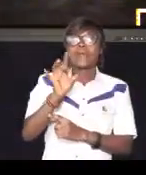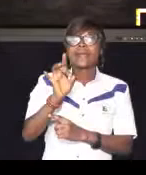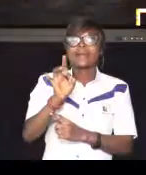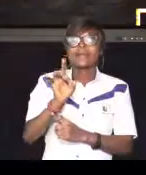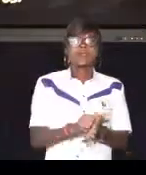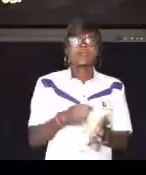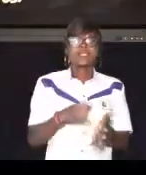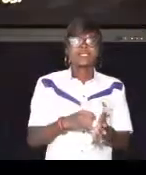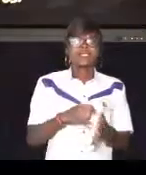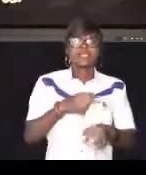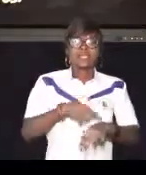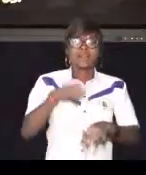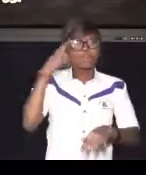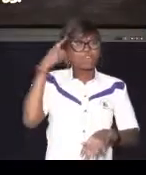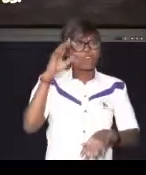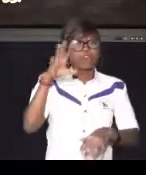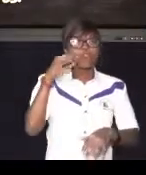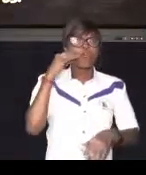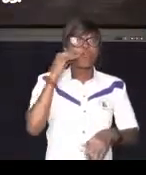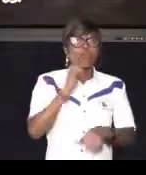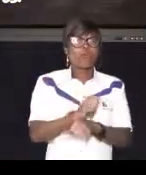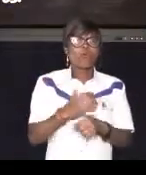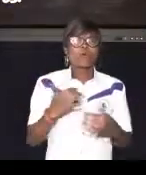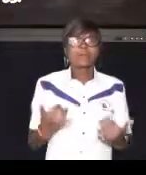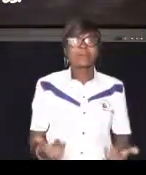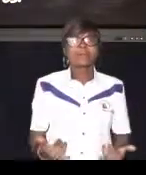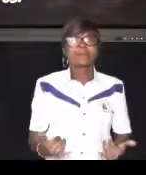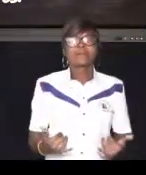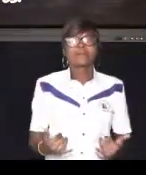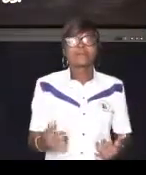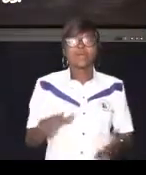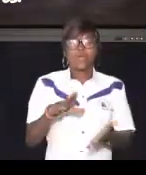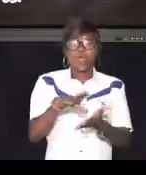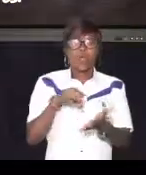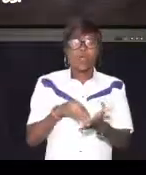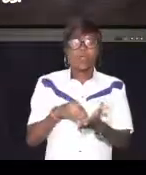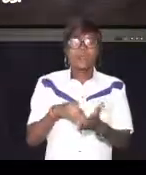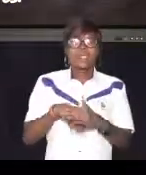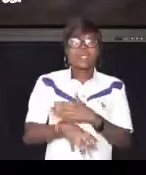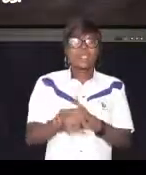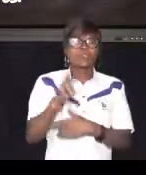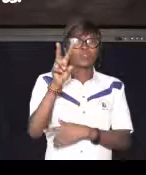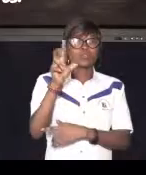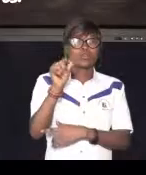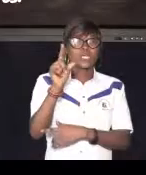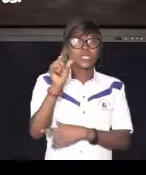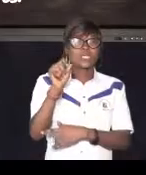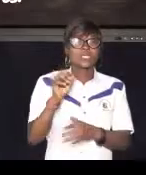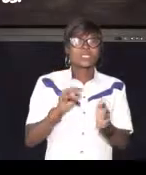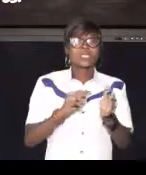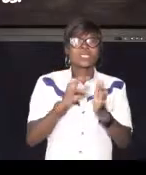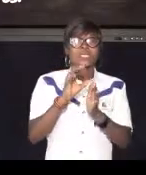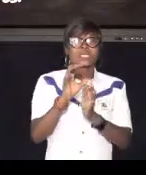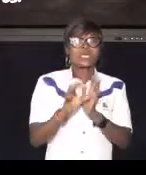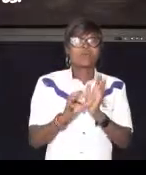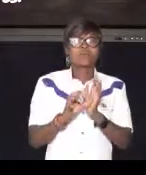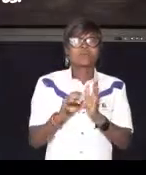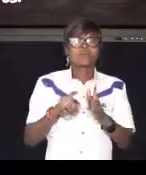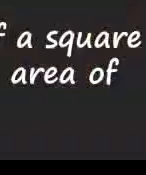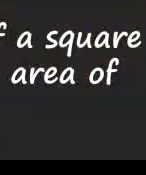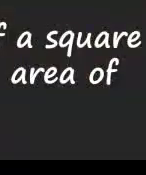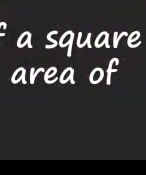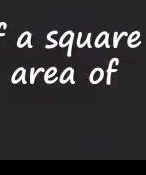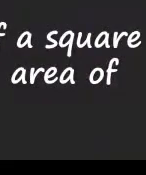squares. Now it's time for your homework. Copy this in 20 seconds. You have 20 seconds.